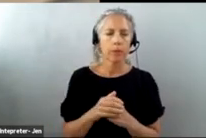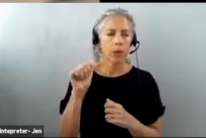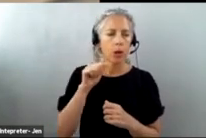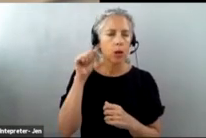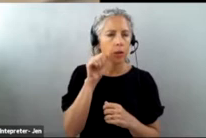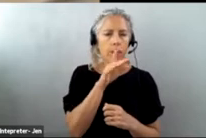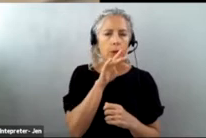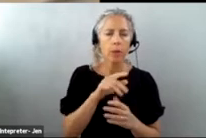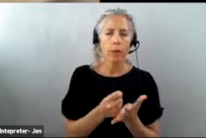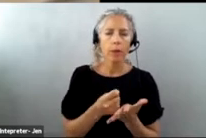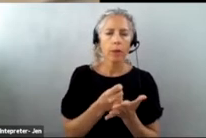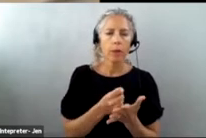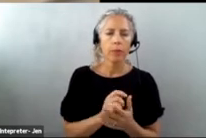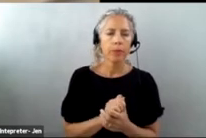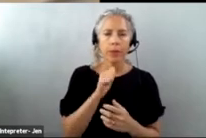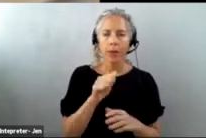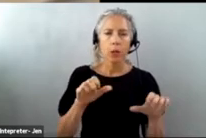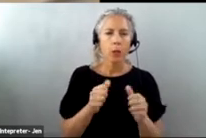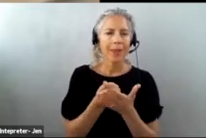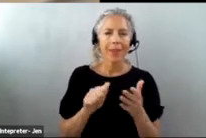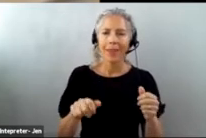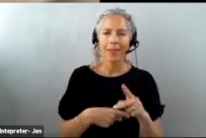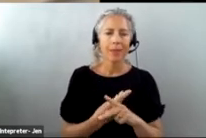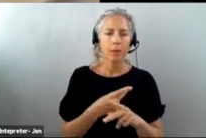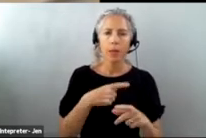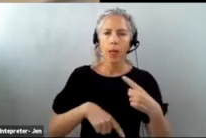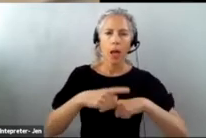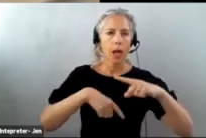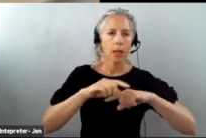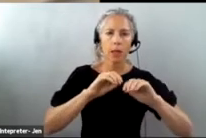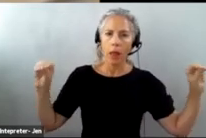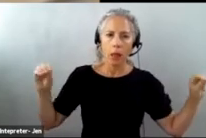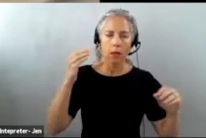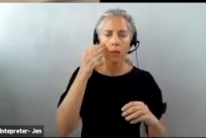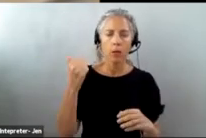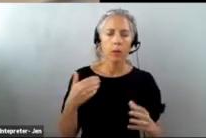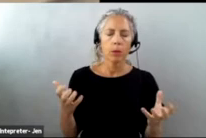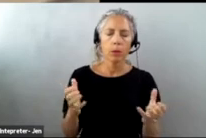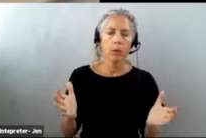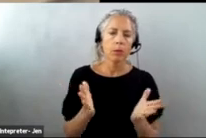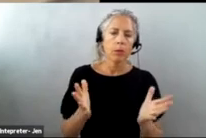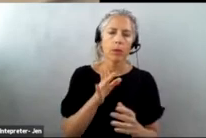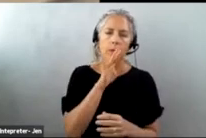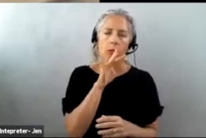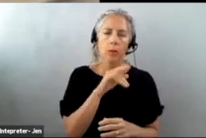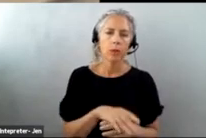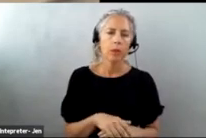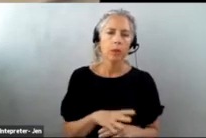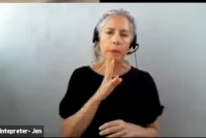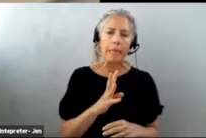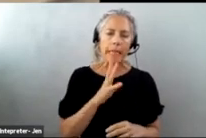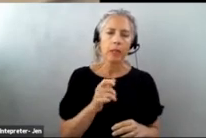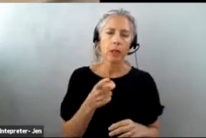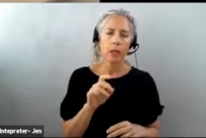audioverbal therapy, not doing any type of sign because we really wanted to promote a verbal speaking child. That was the route